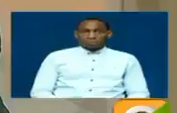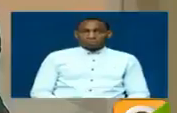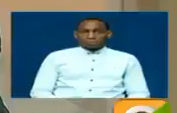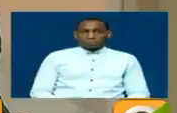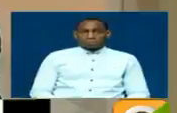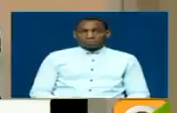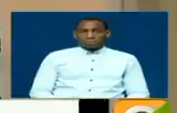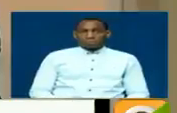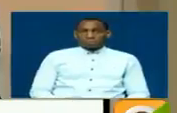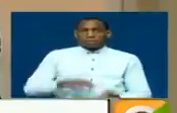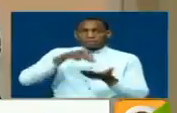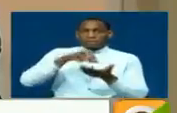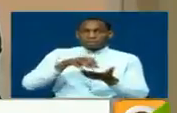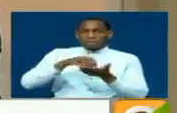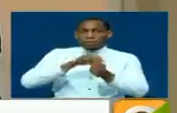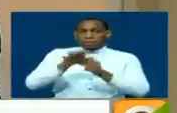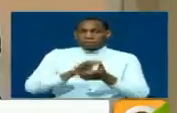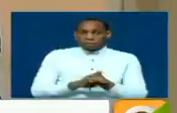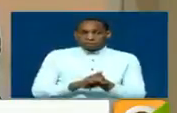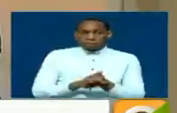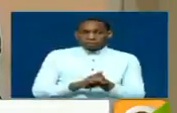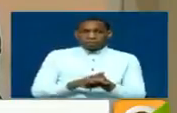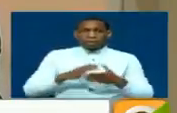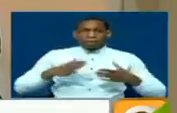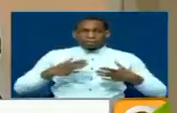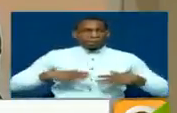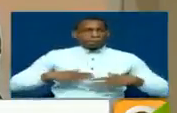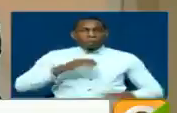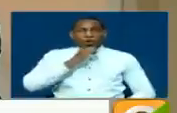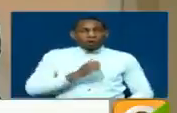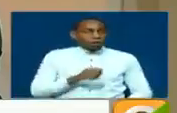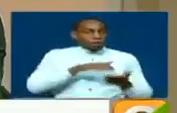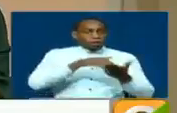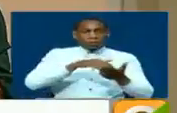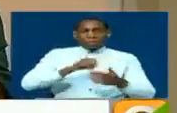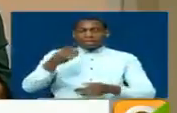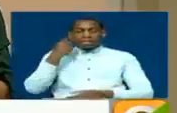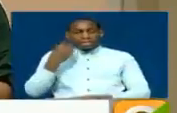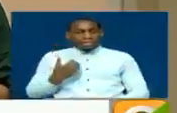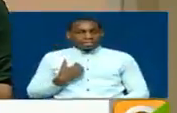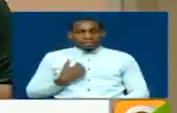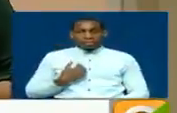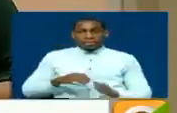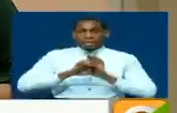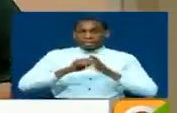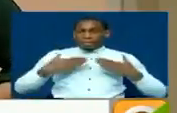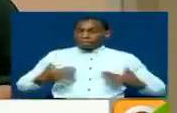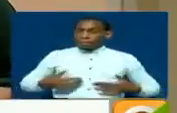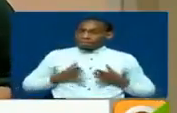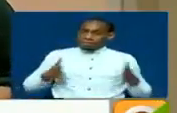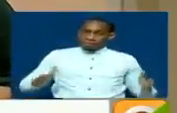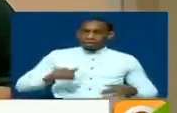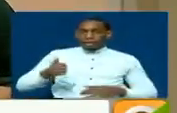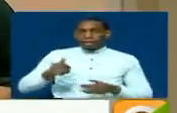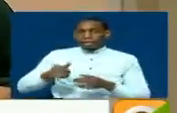and a look back at the COVID-19 jab and frail older adults, those with underlying conditions like obesity, and those